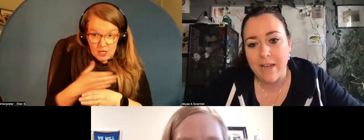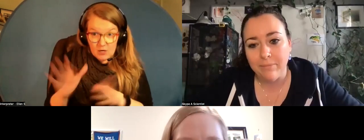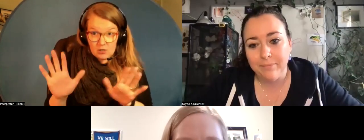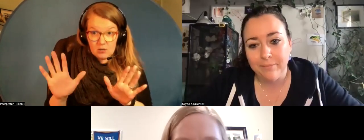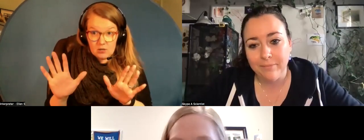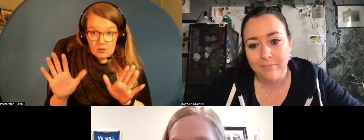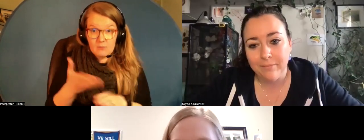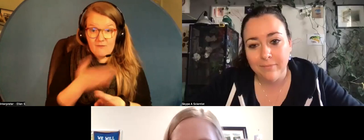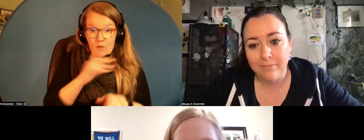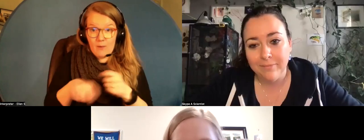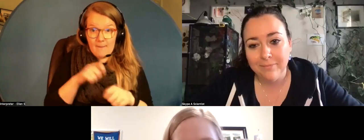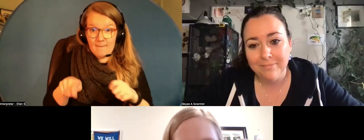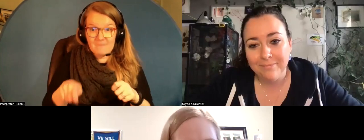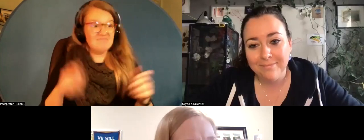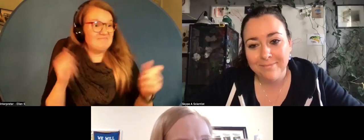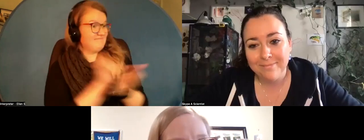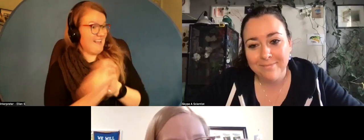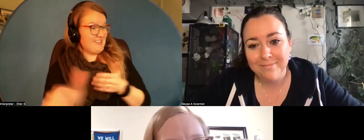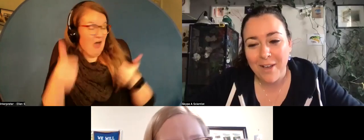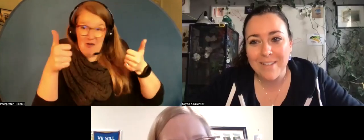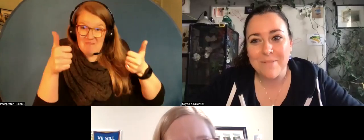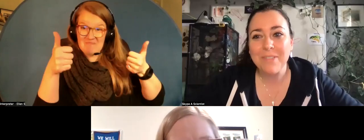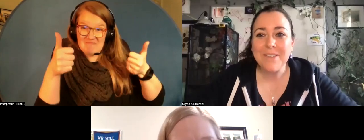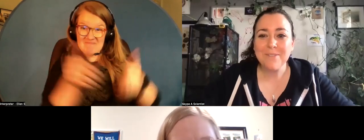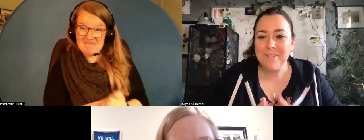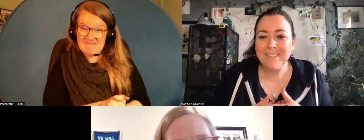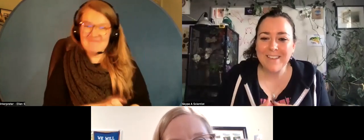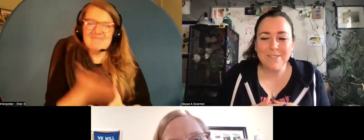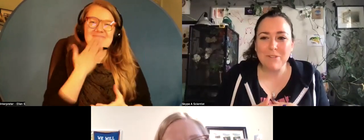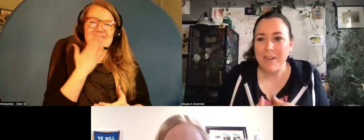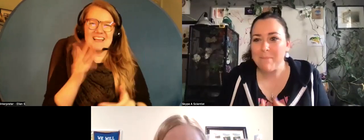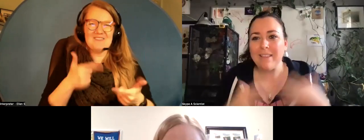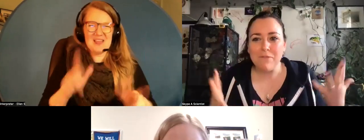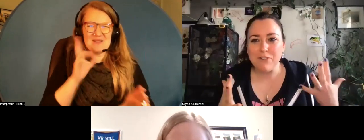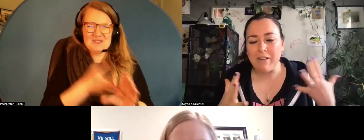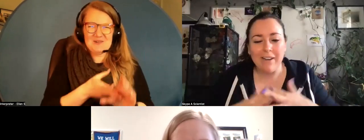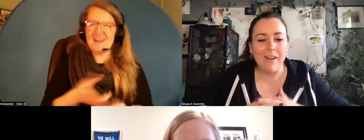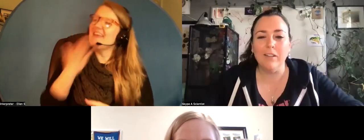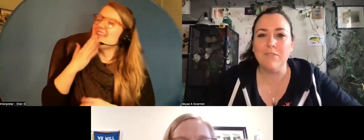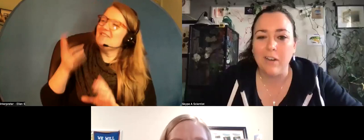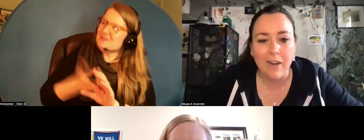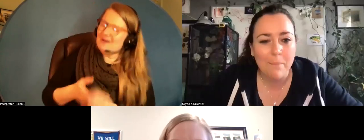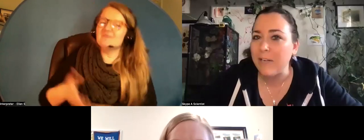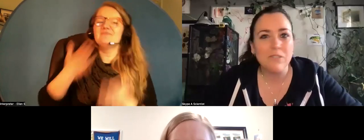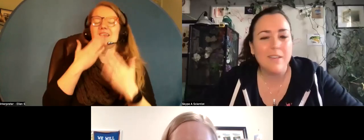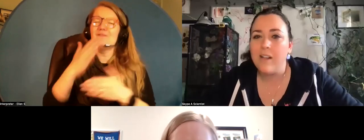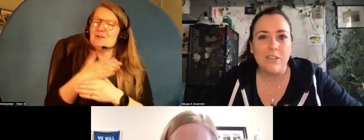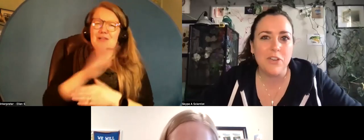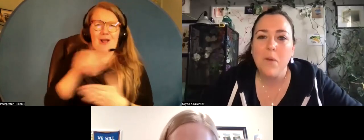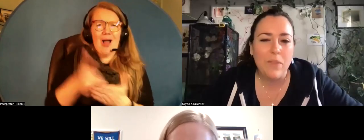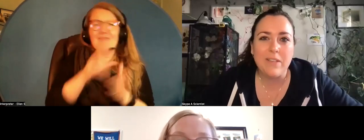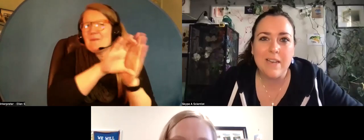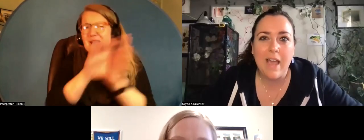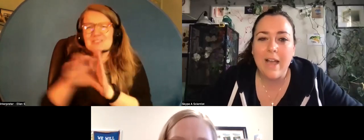wrap today? That's all. I think I'm set. Awesome. Thanks for having me. Thank you so much for coming. Thank you for sharing all of your pictures and